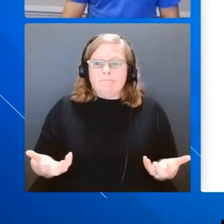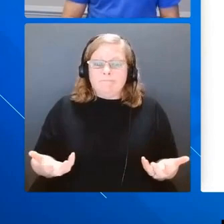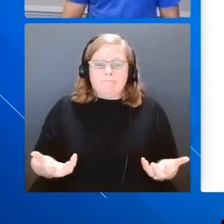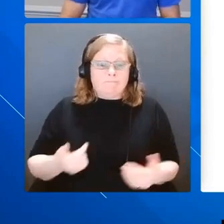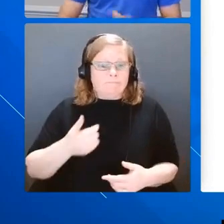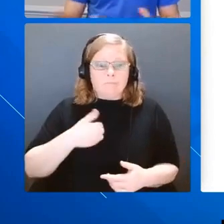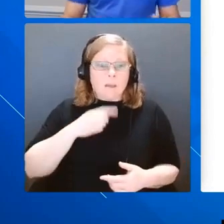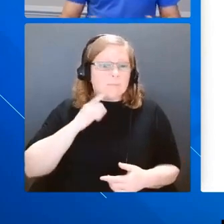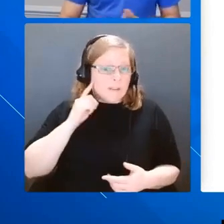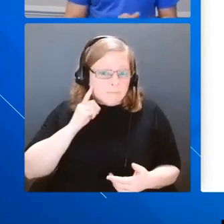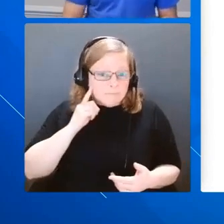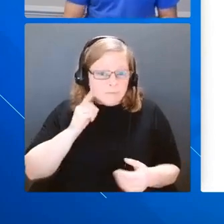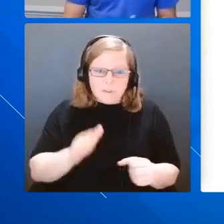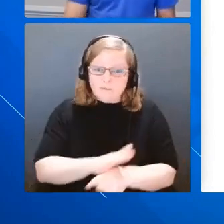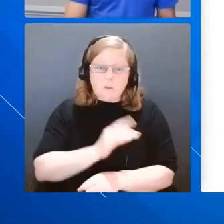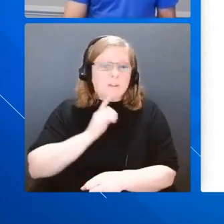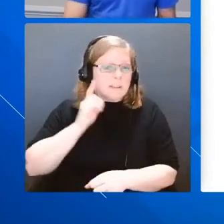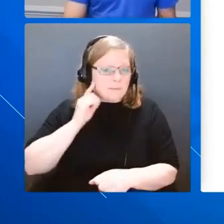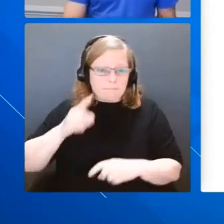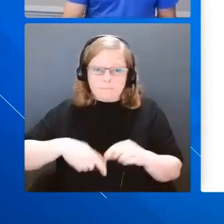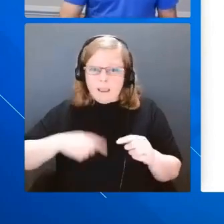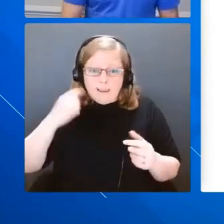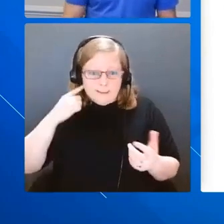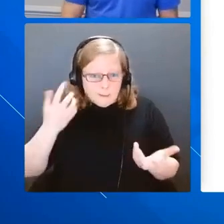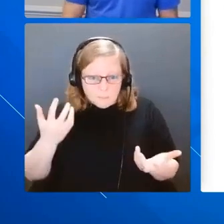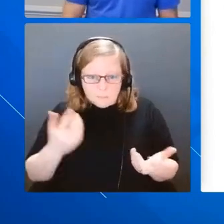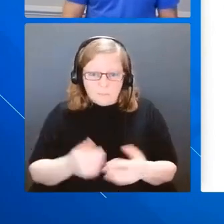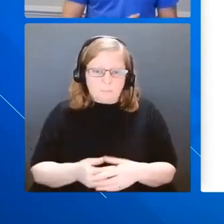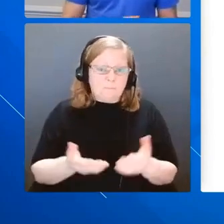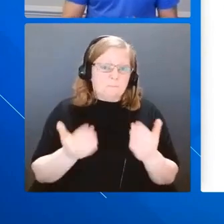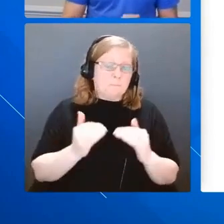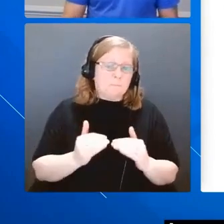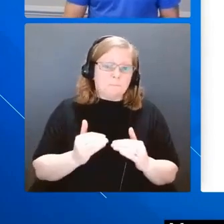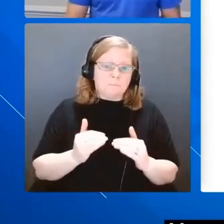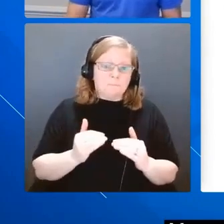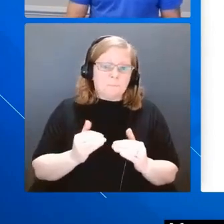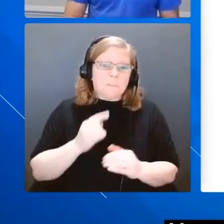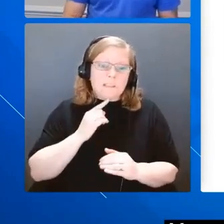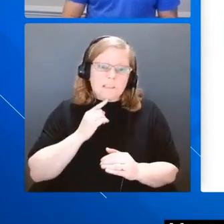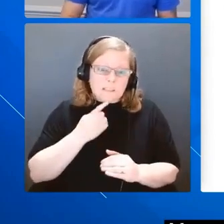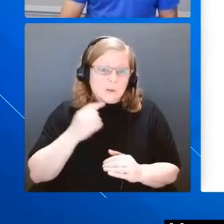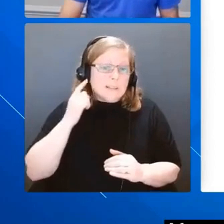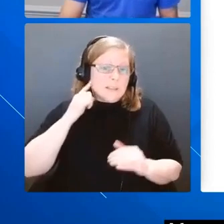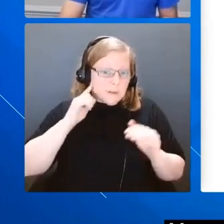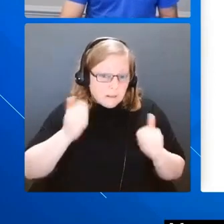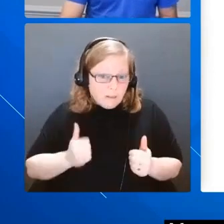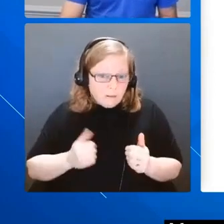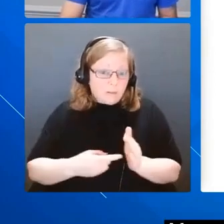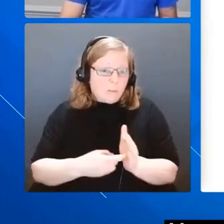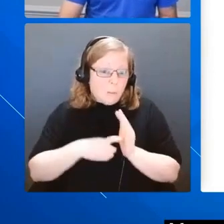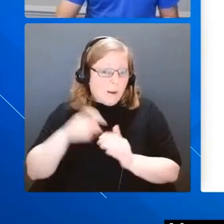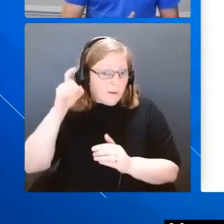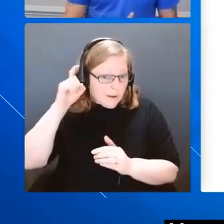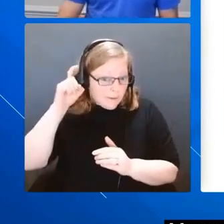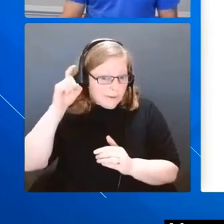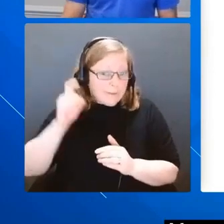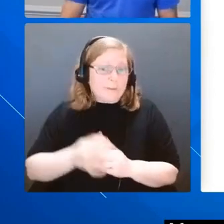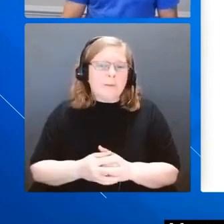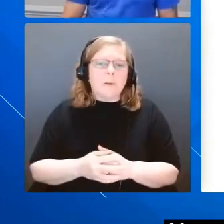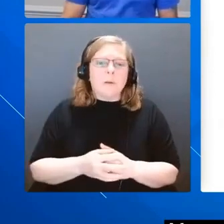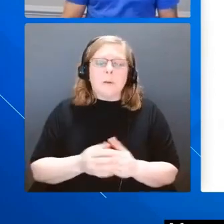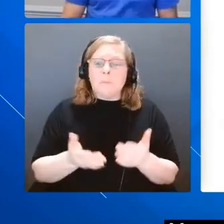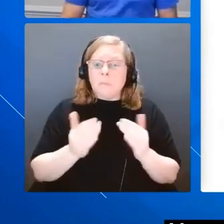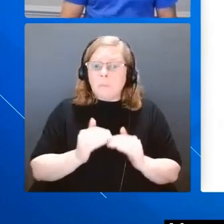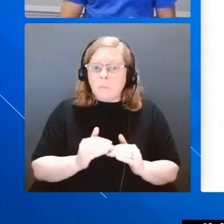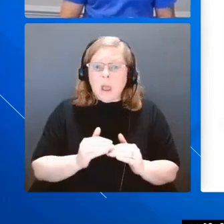I'm deaf, I'm fully deaf, unable to hear. I have severe hearing loss and require hearing aids. Or I